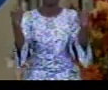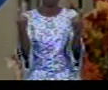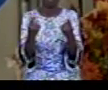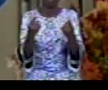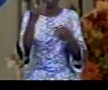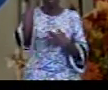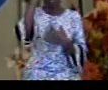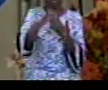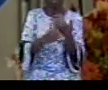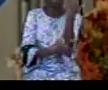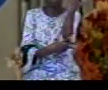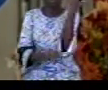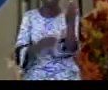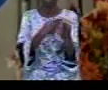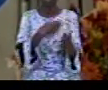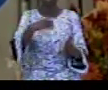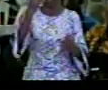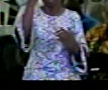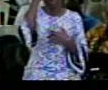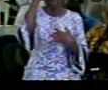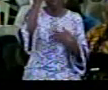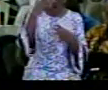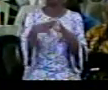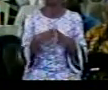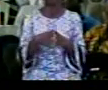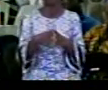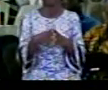sickness, and diseases.